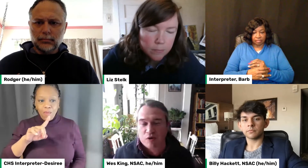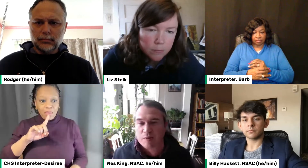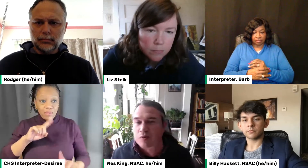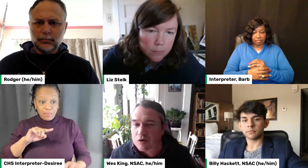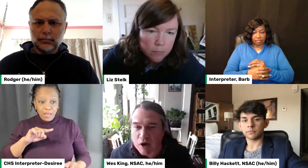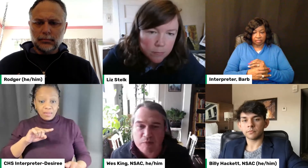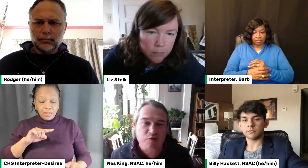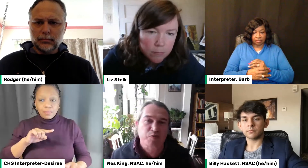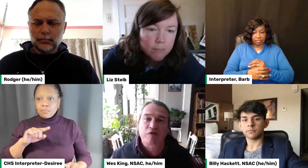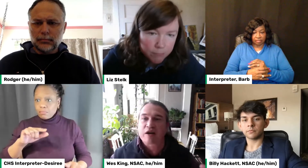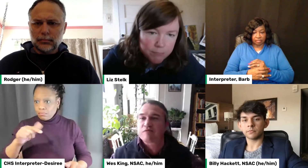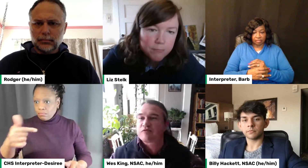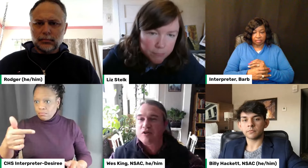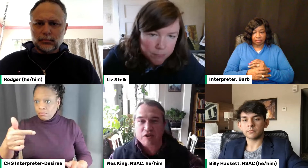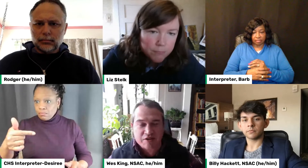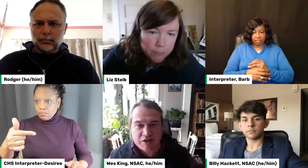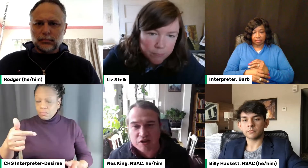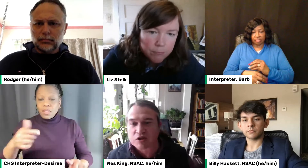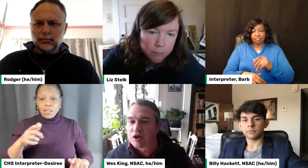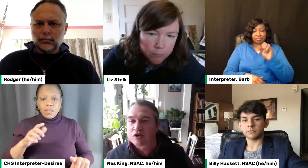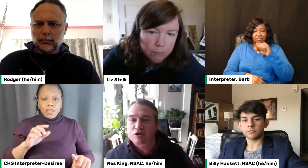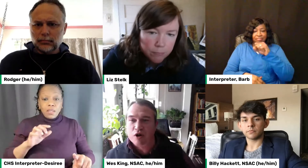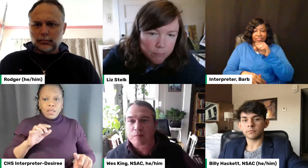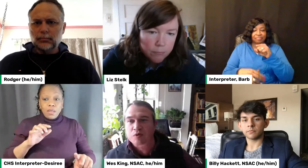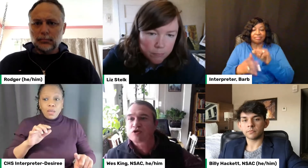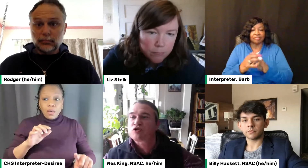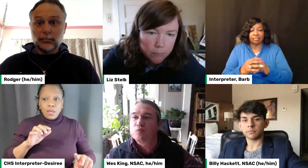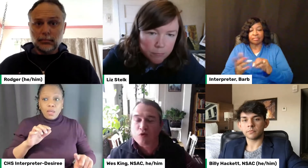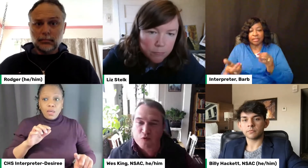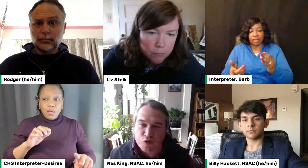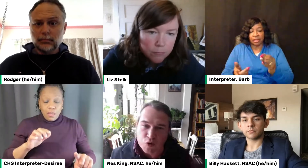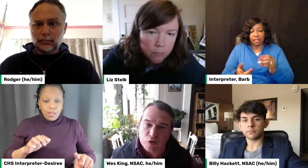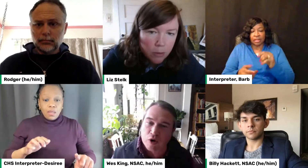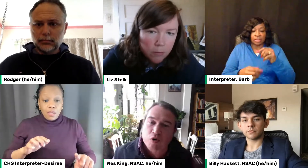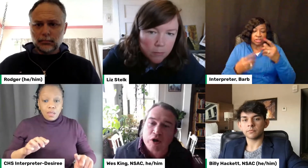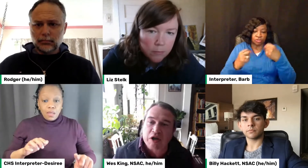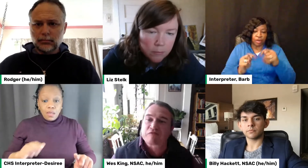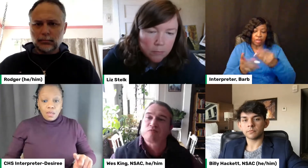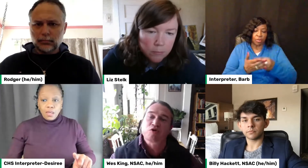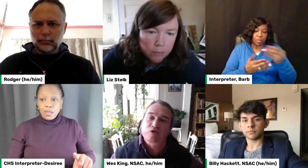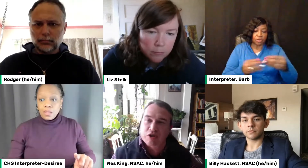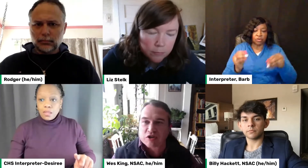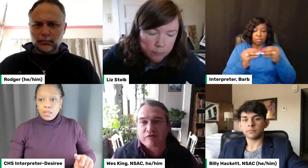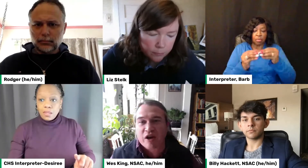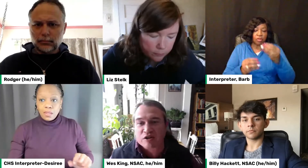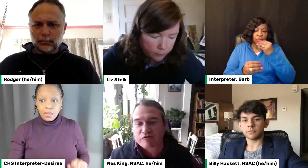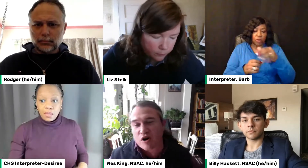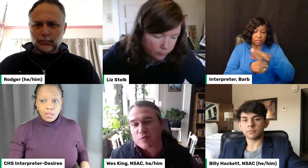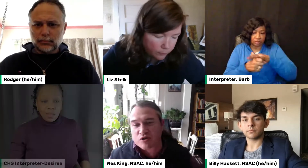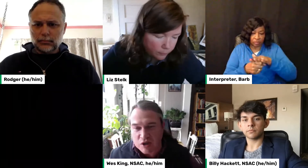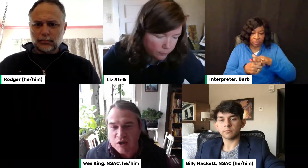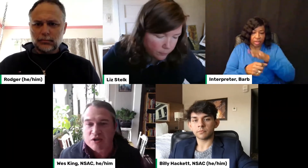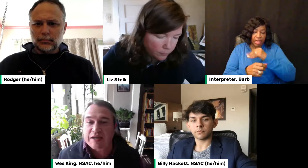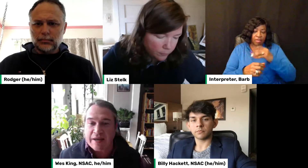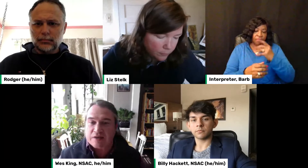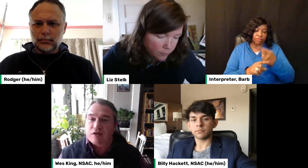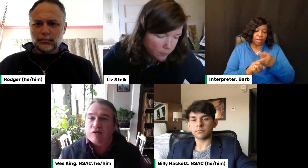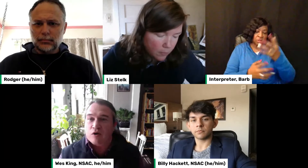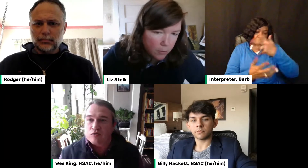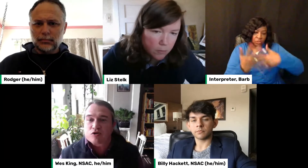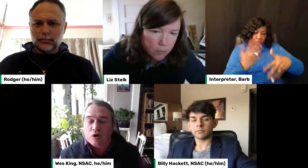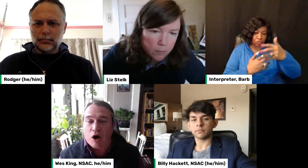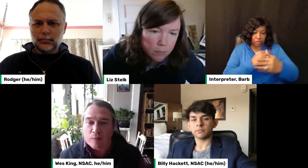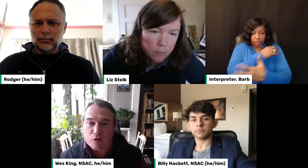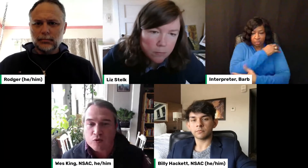cooperative agreement program that is providing funding to states to try to purchase more food locally and from socially disadvantaged farmers to get